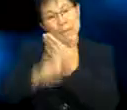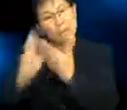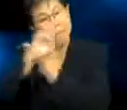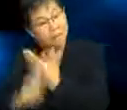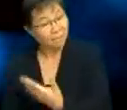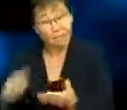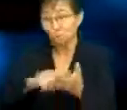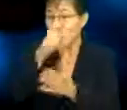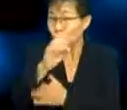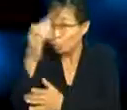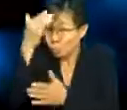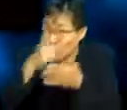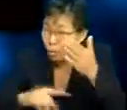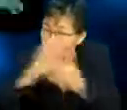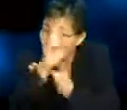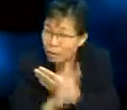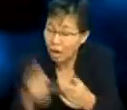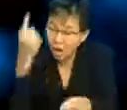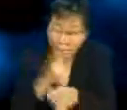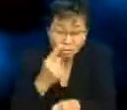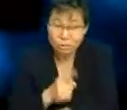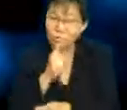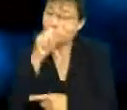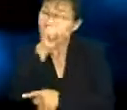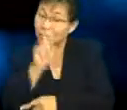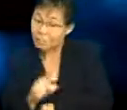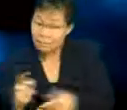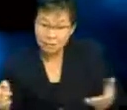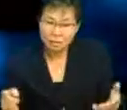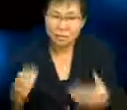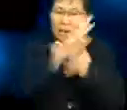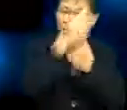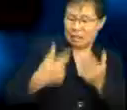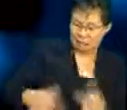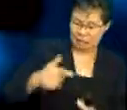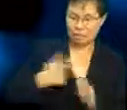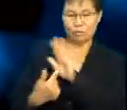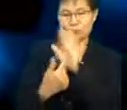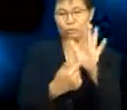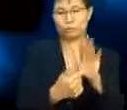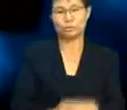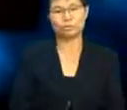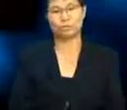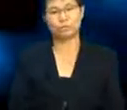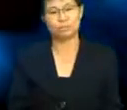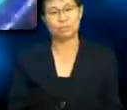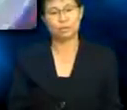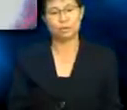Blood, blood, blood. Do you know what blood actually is? Let me show